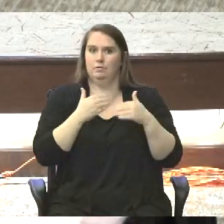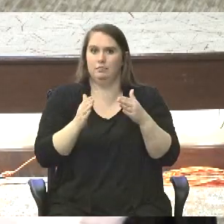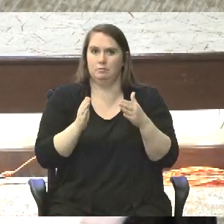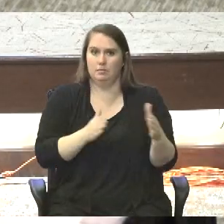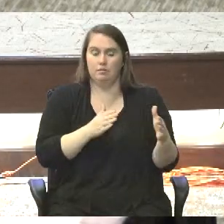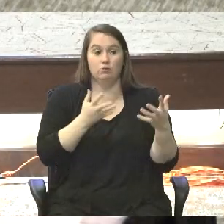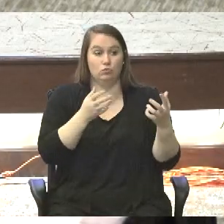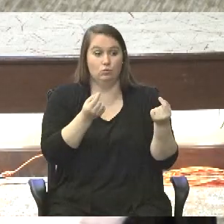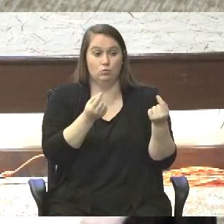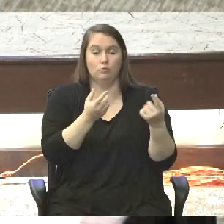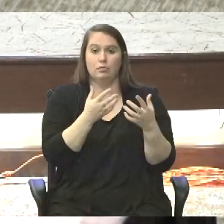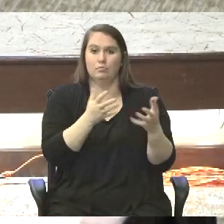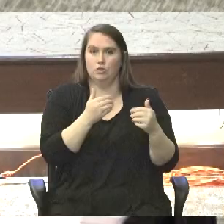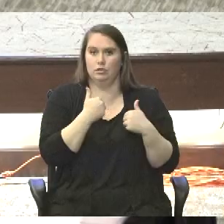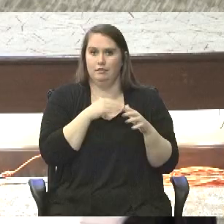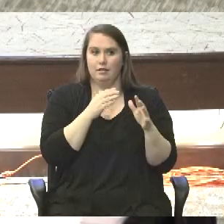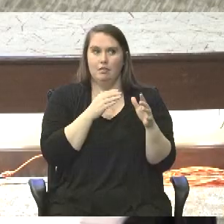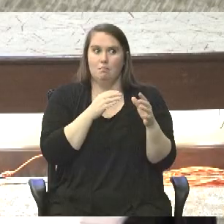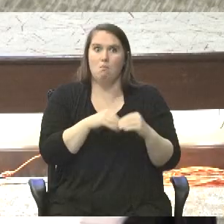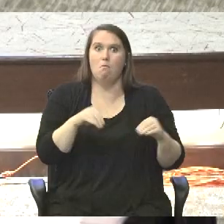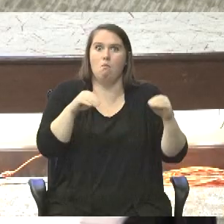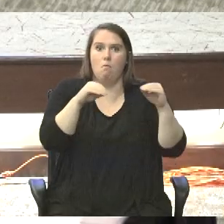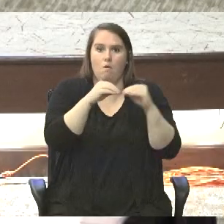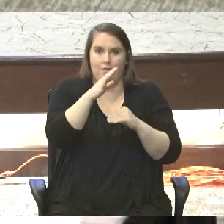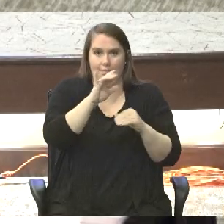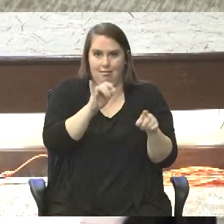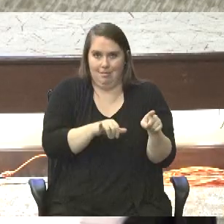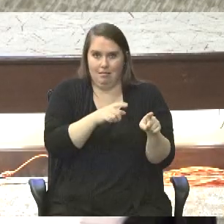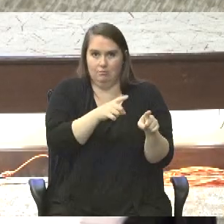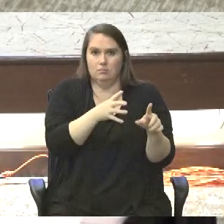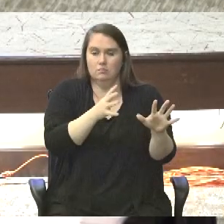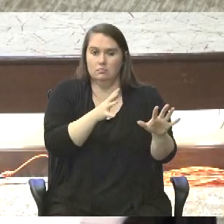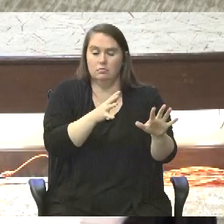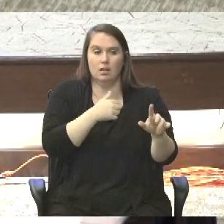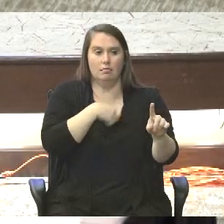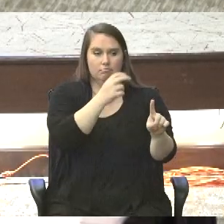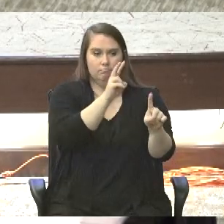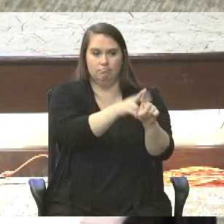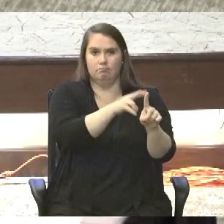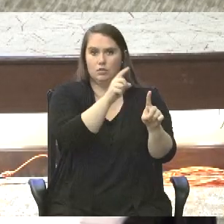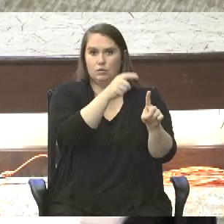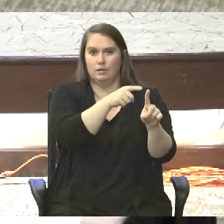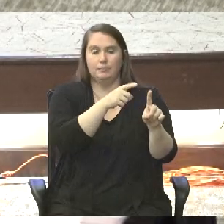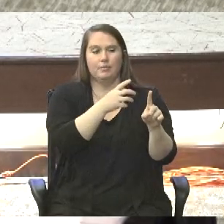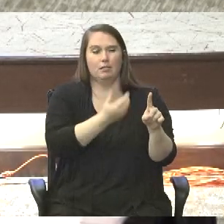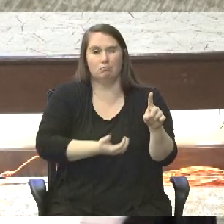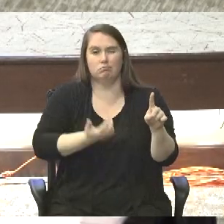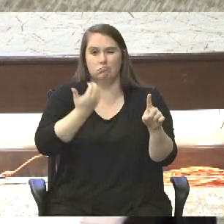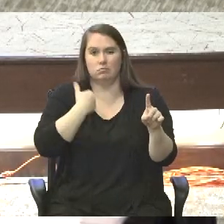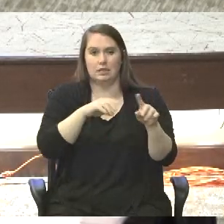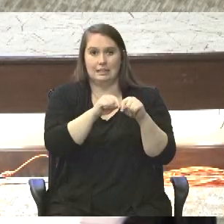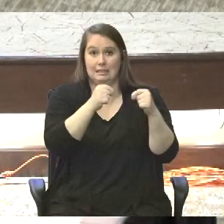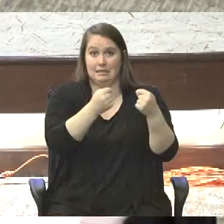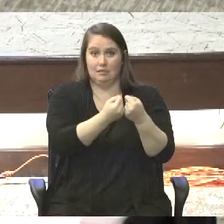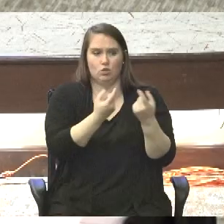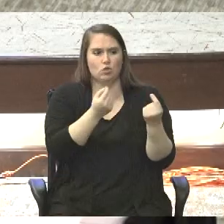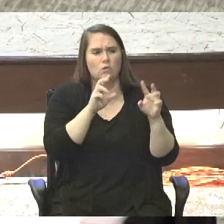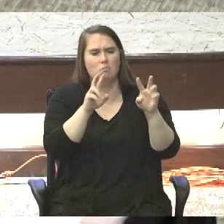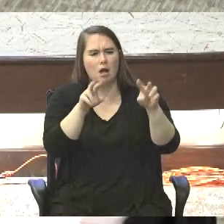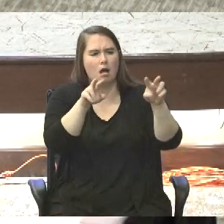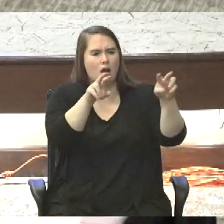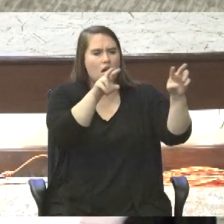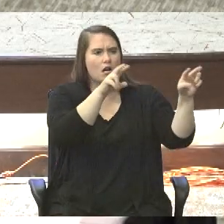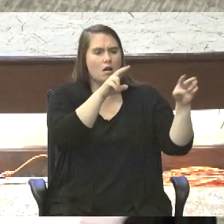listed in here, because there's more than just that, obviously, that I've assigned to him, is to assign our wildland team to really do a survey of the